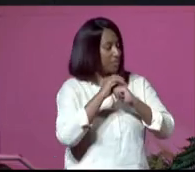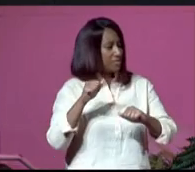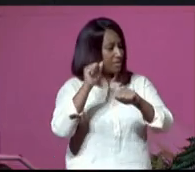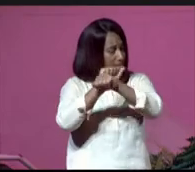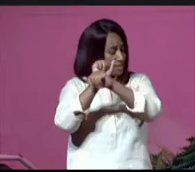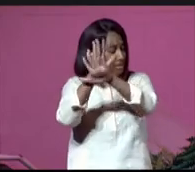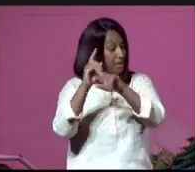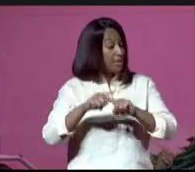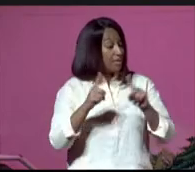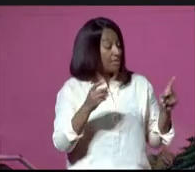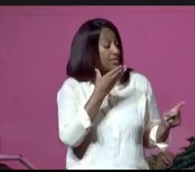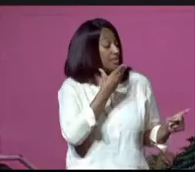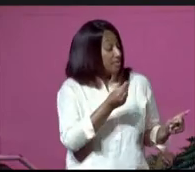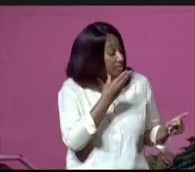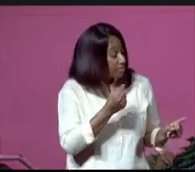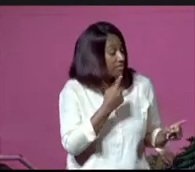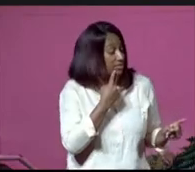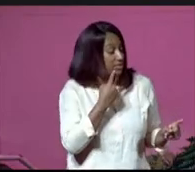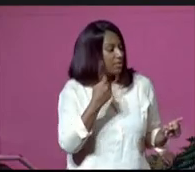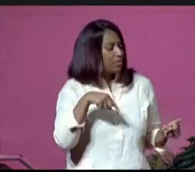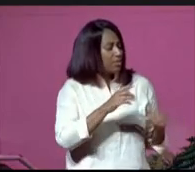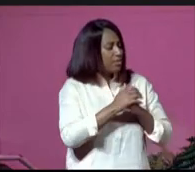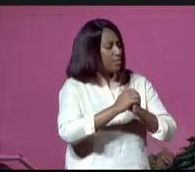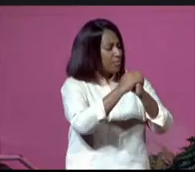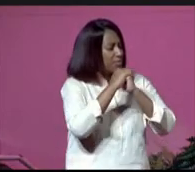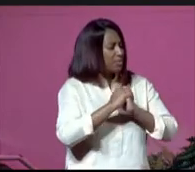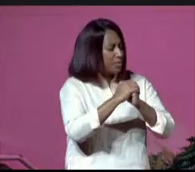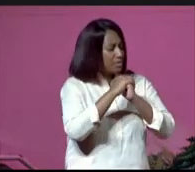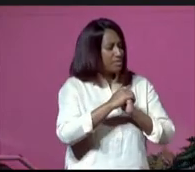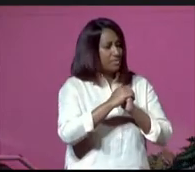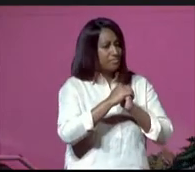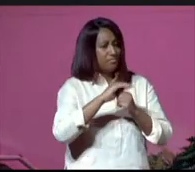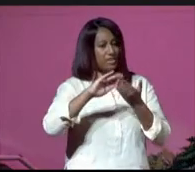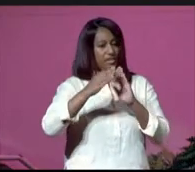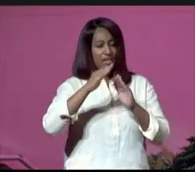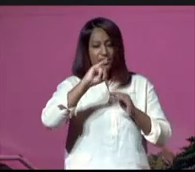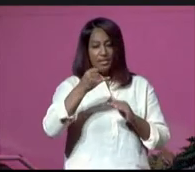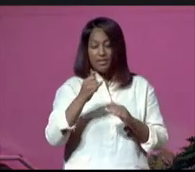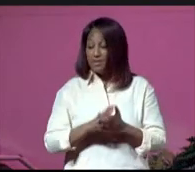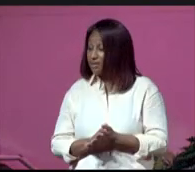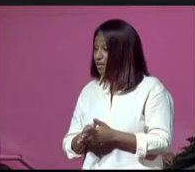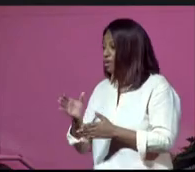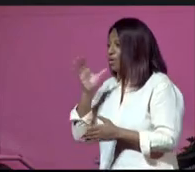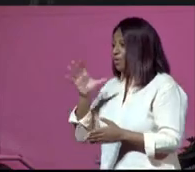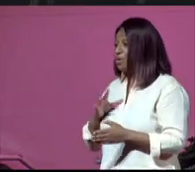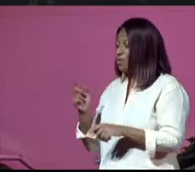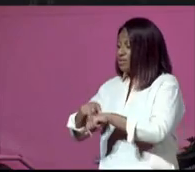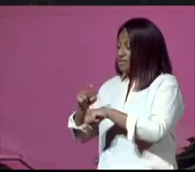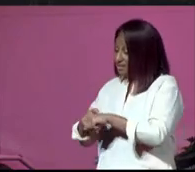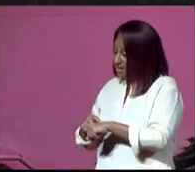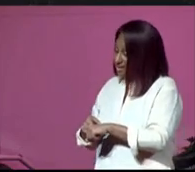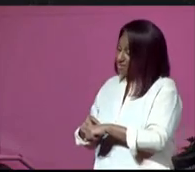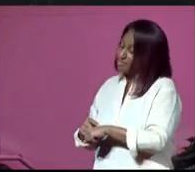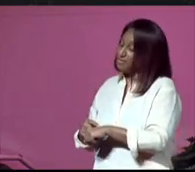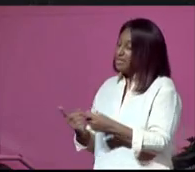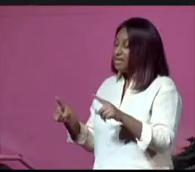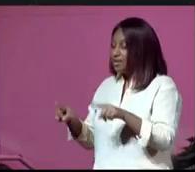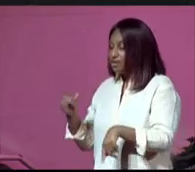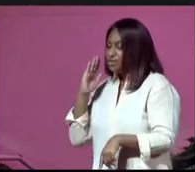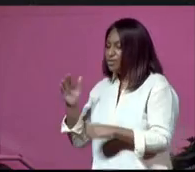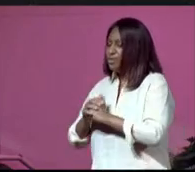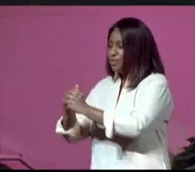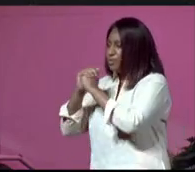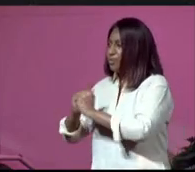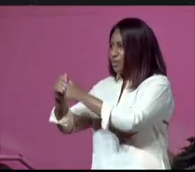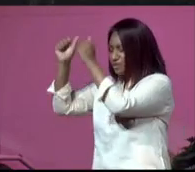claim that the place where we must worship is in Jerusalem. Woman, Jesus replied, believe me, a time is coming when you will worship the Father, neither on